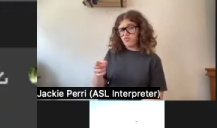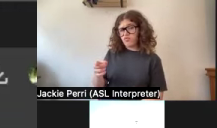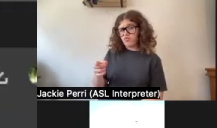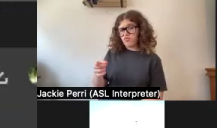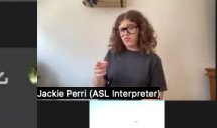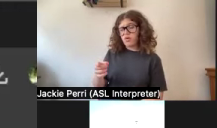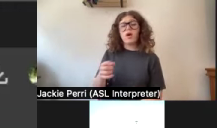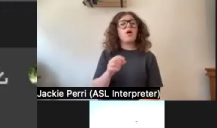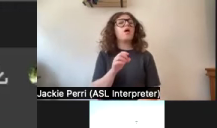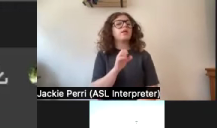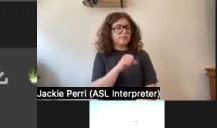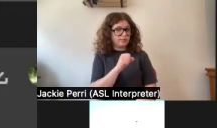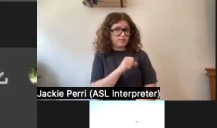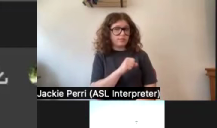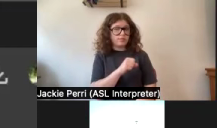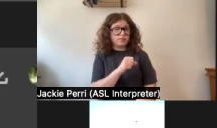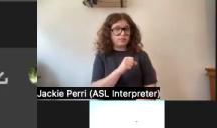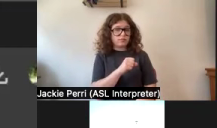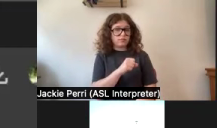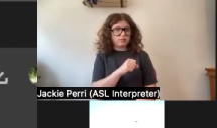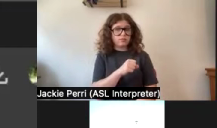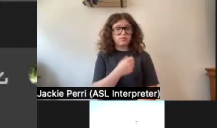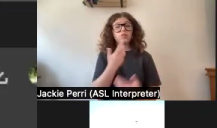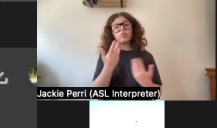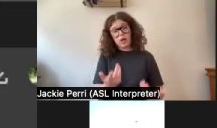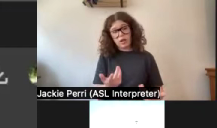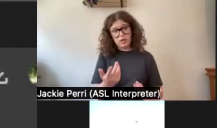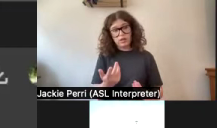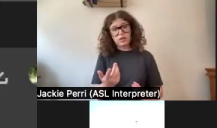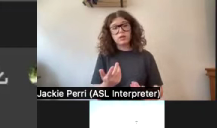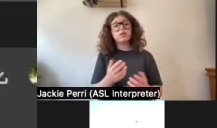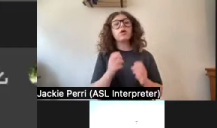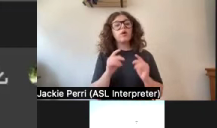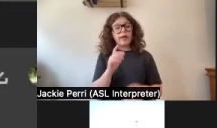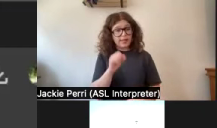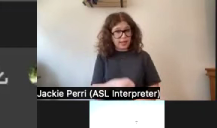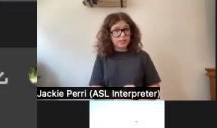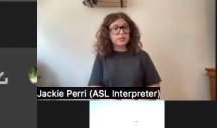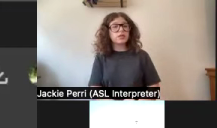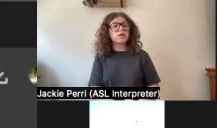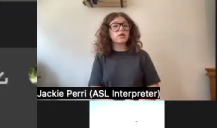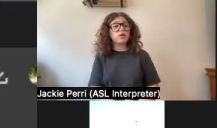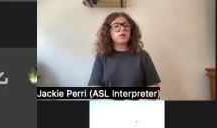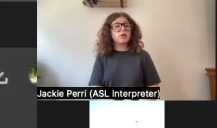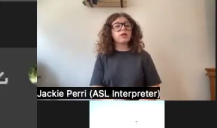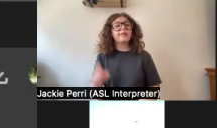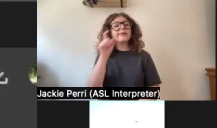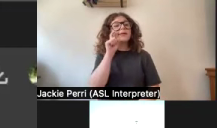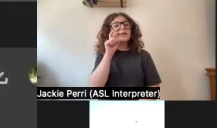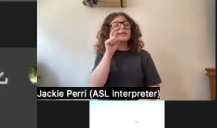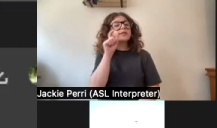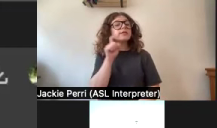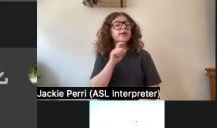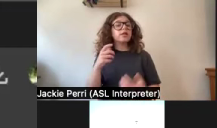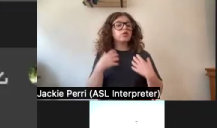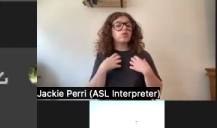Okay. Bueno, los educadores Well, para la educación en salud educators sexual deben